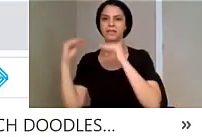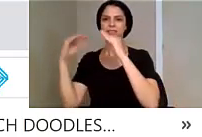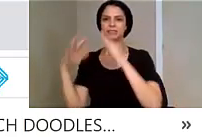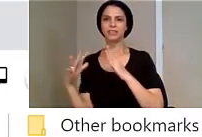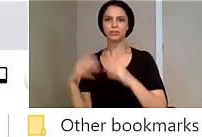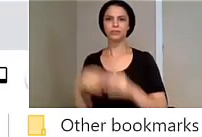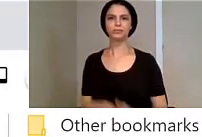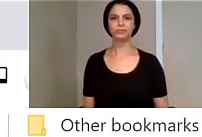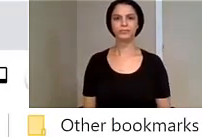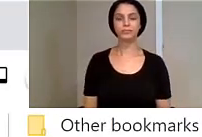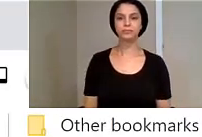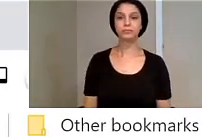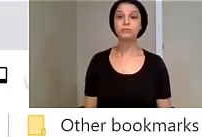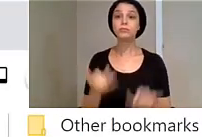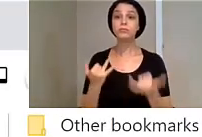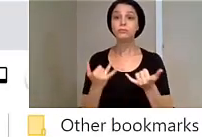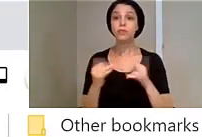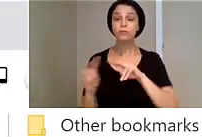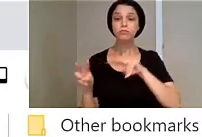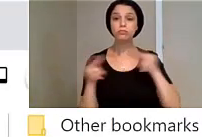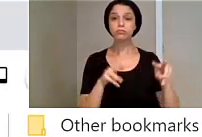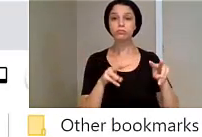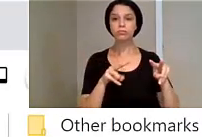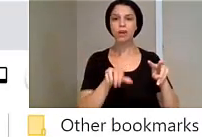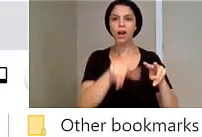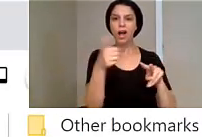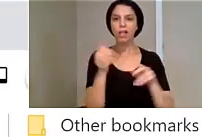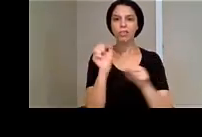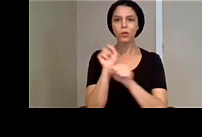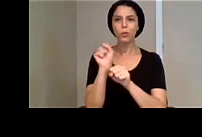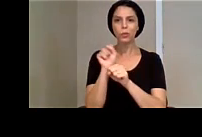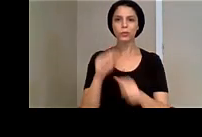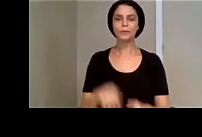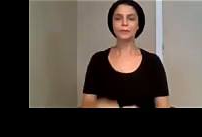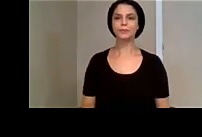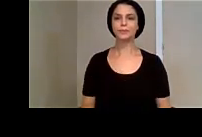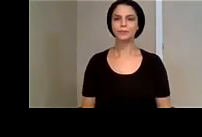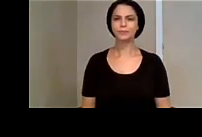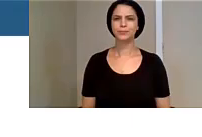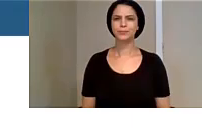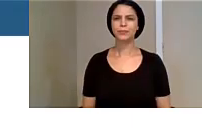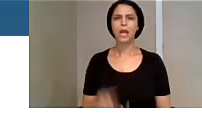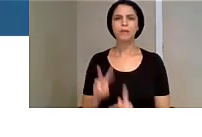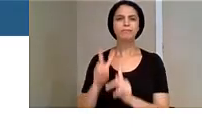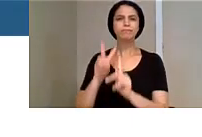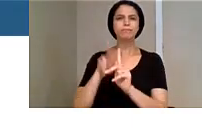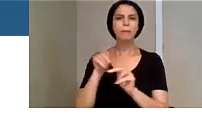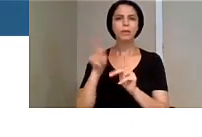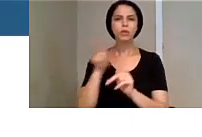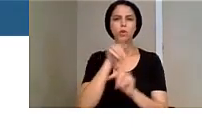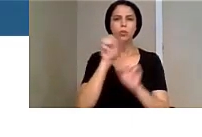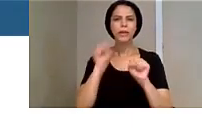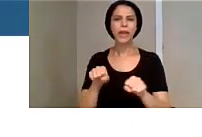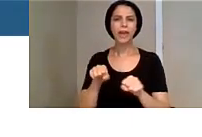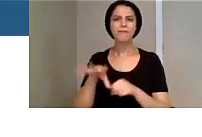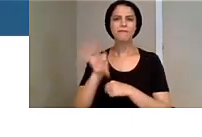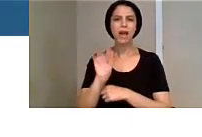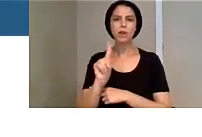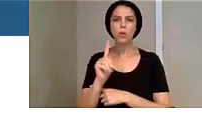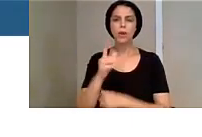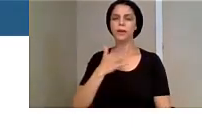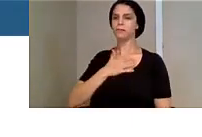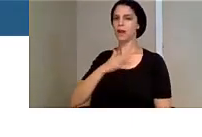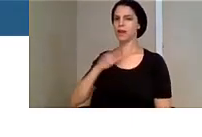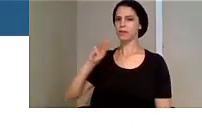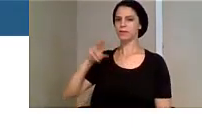So now let's take a look at another type of assignment that you and your child could find in one of their myMCPS